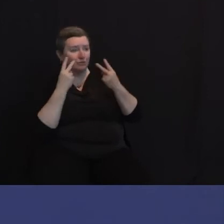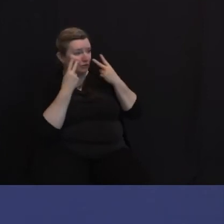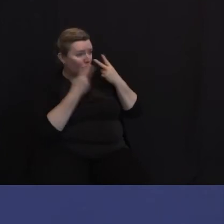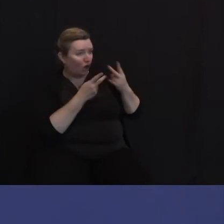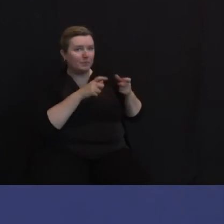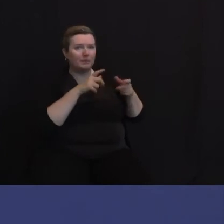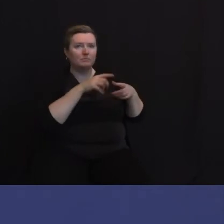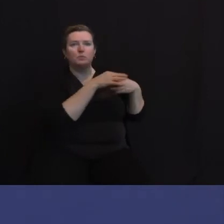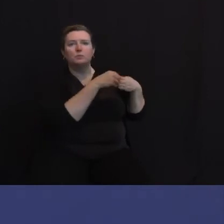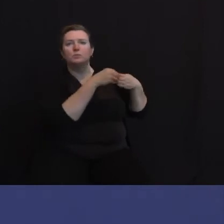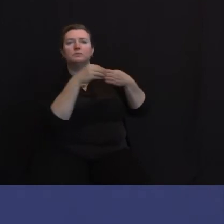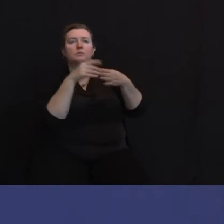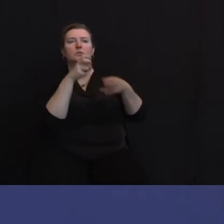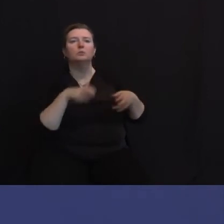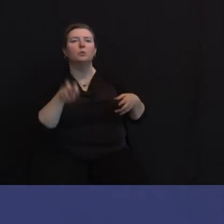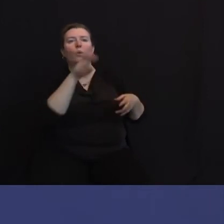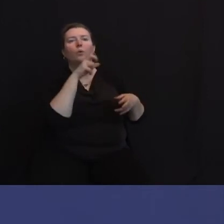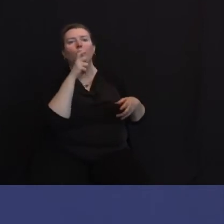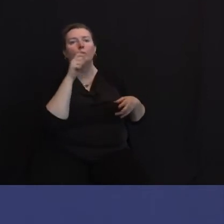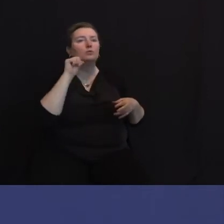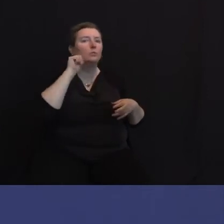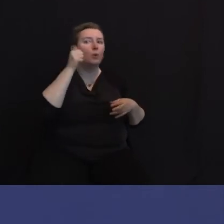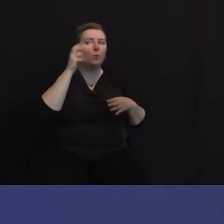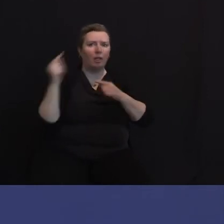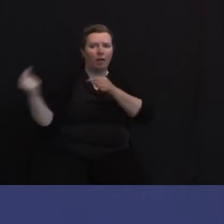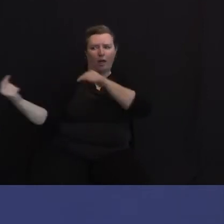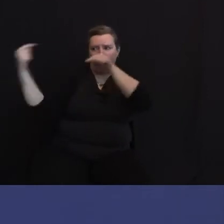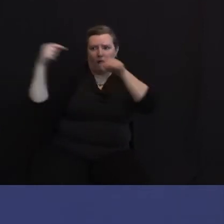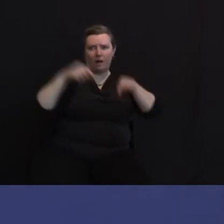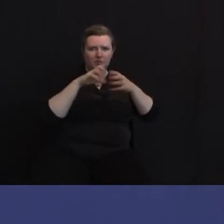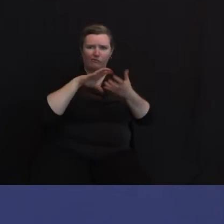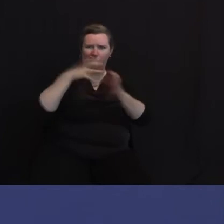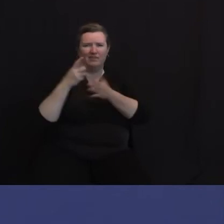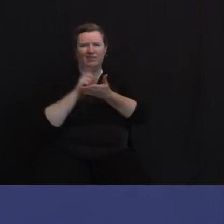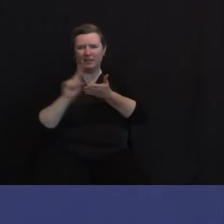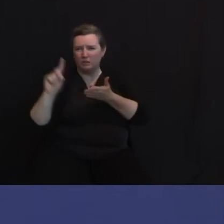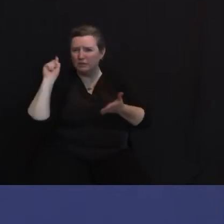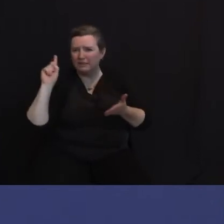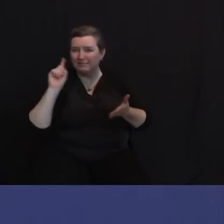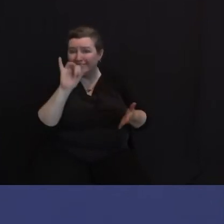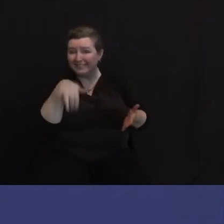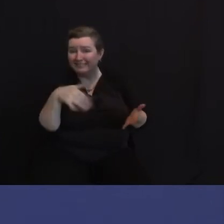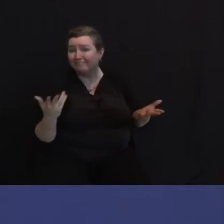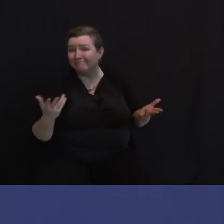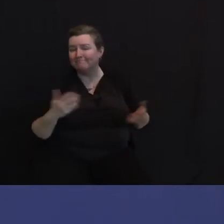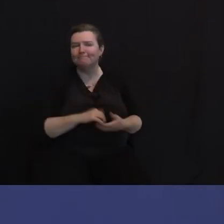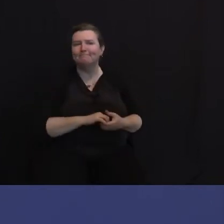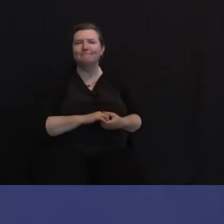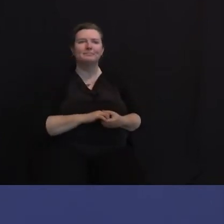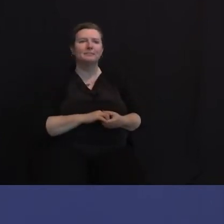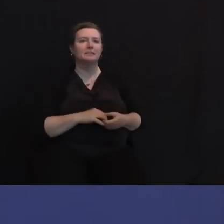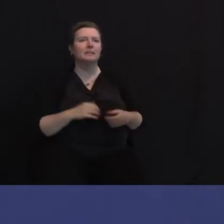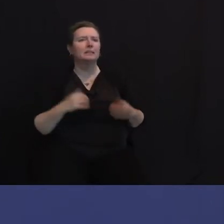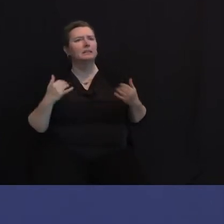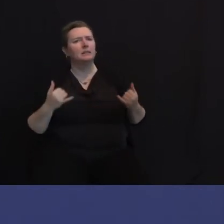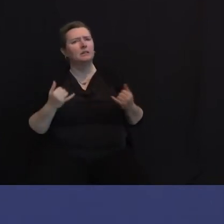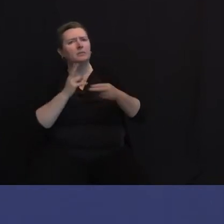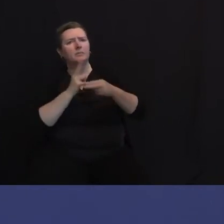Judy, the rural piece, I don't want to preempt, but the big hospital versus the smaller